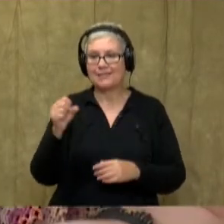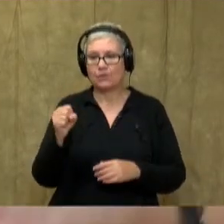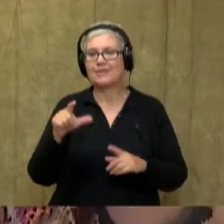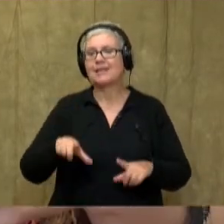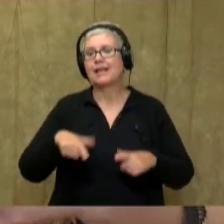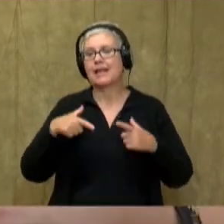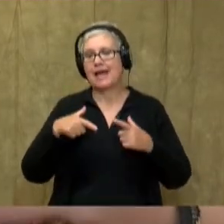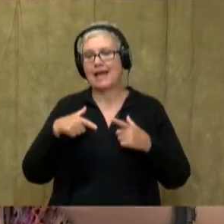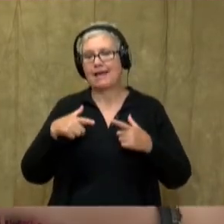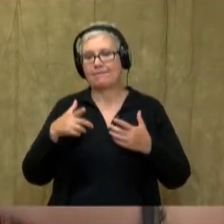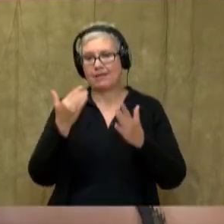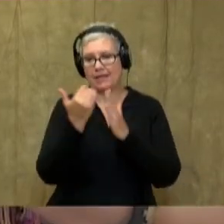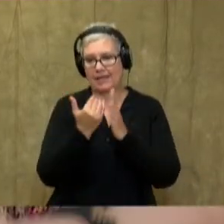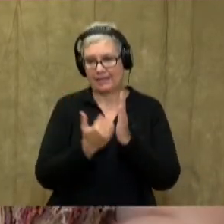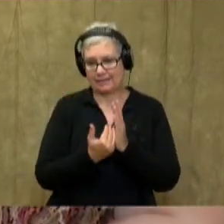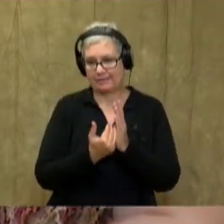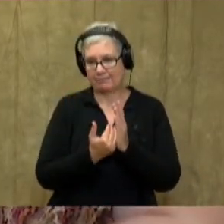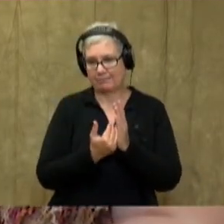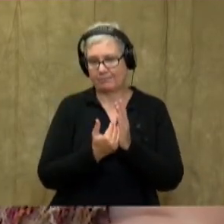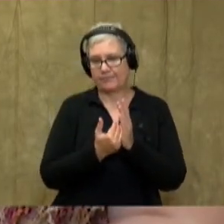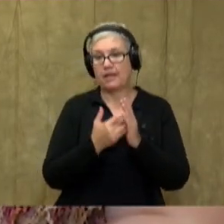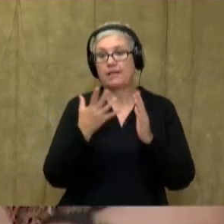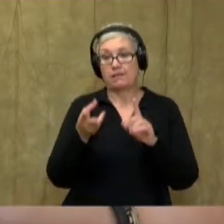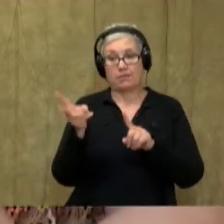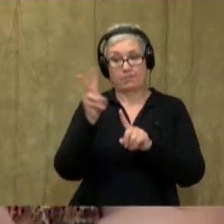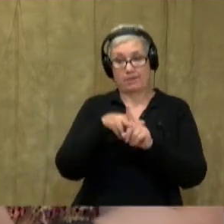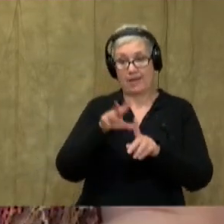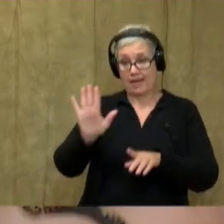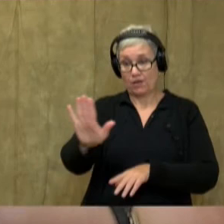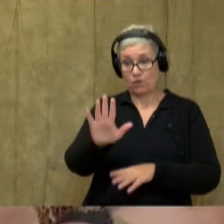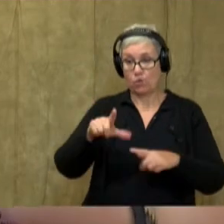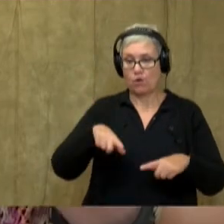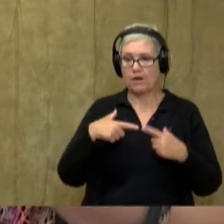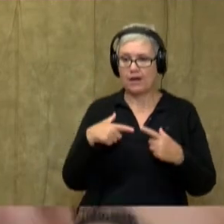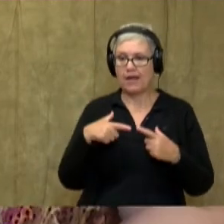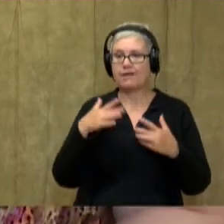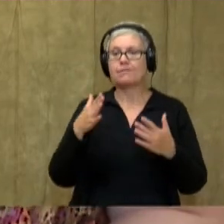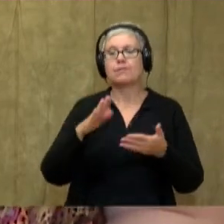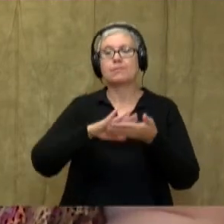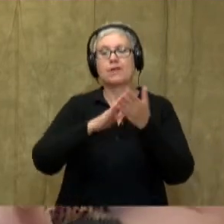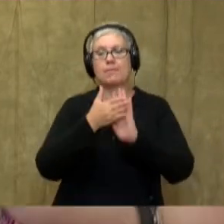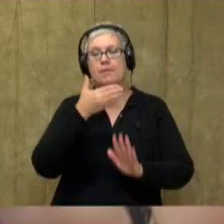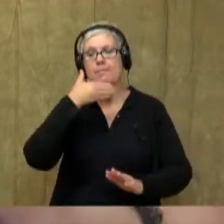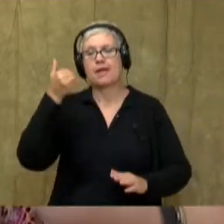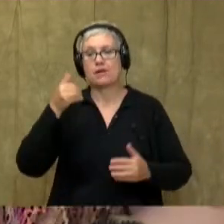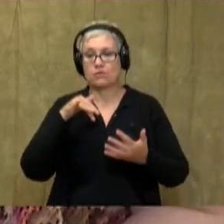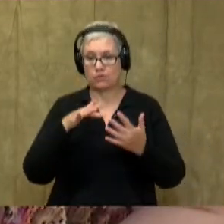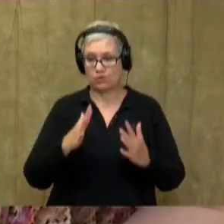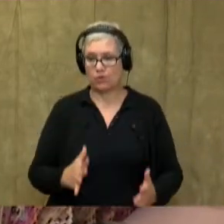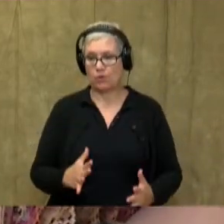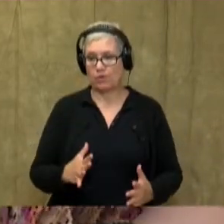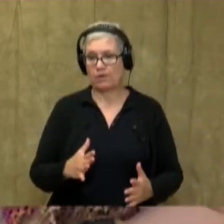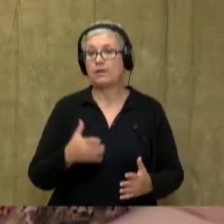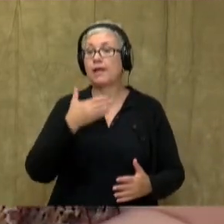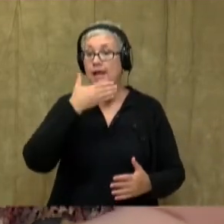lesson and something that if you can learn to apply in your life, you've become not just a better student, but a better